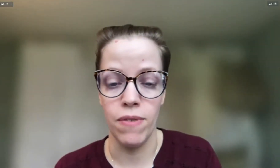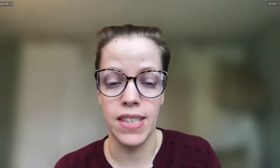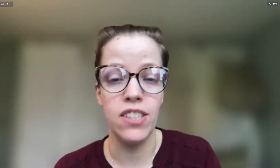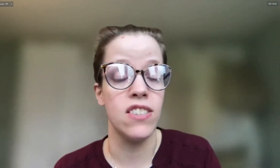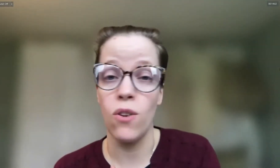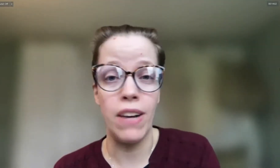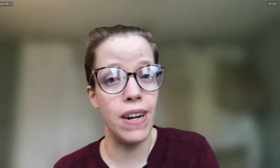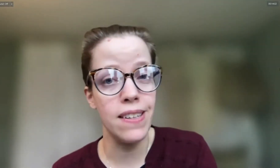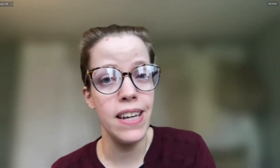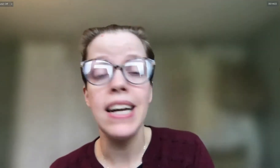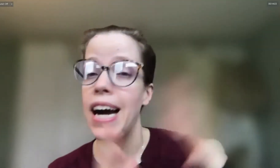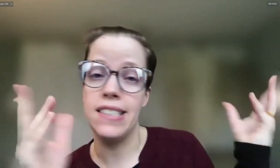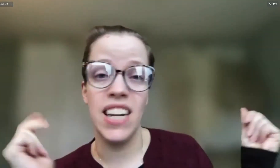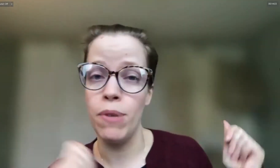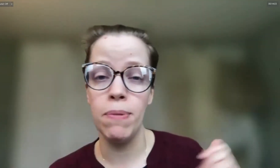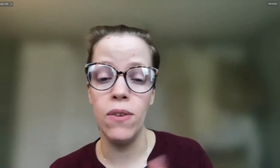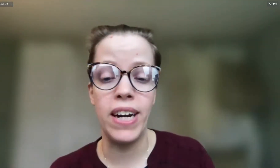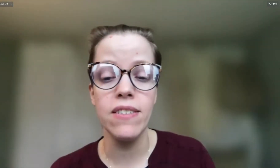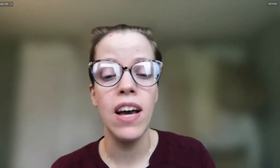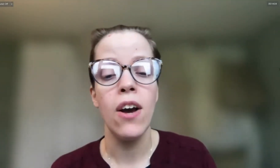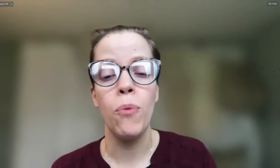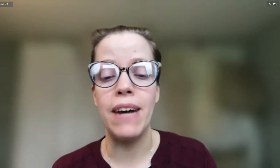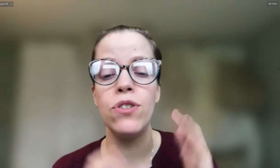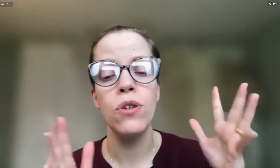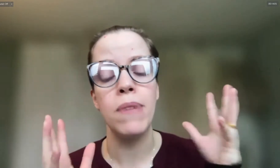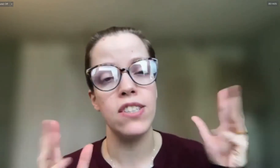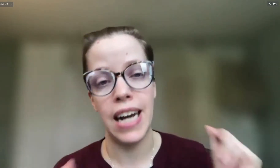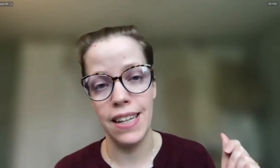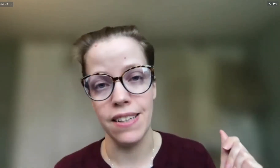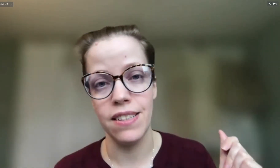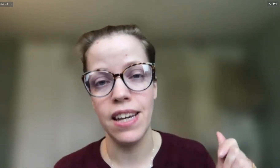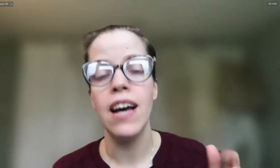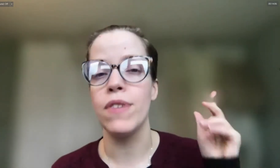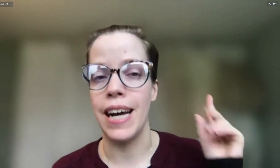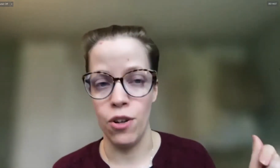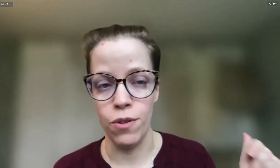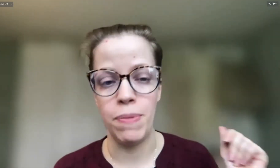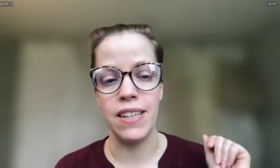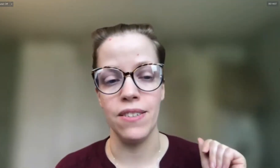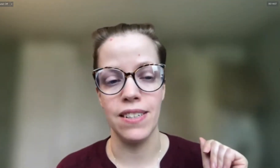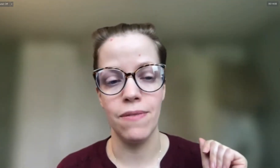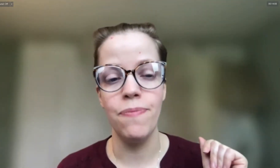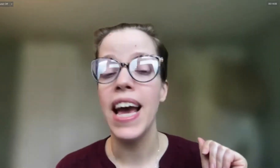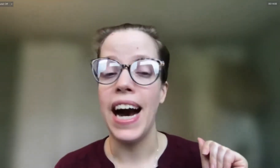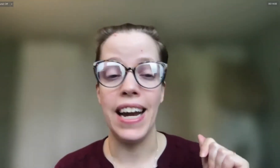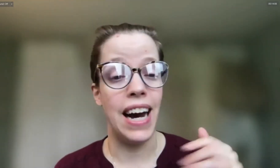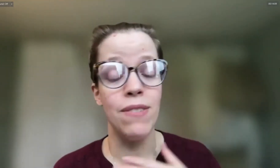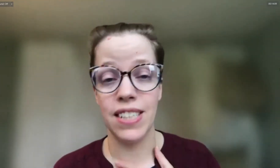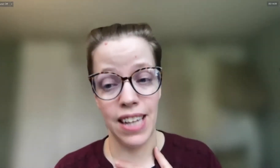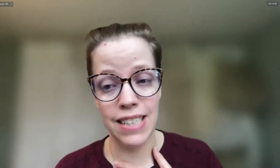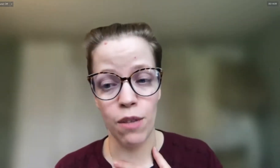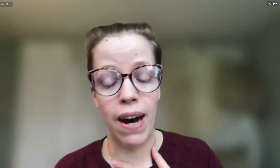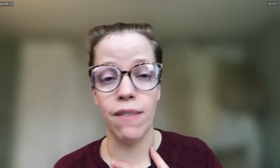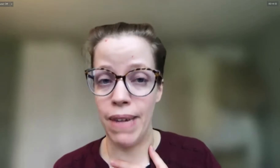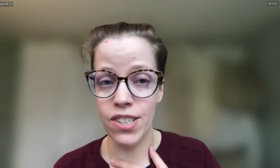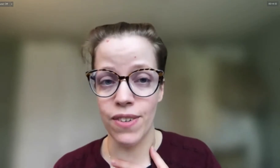those conversations. And quite frankly, as disabled people in Wales, we have too much talent for that not to be included. And I was